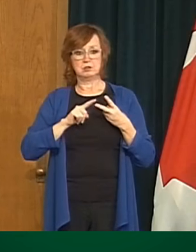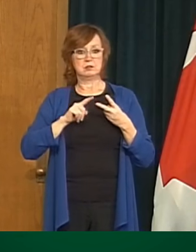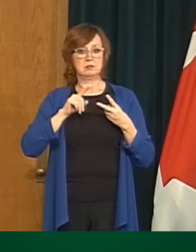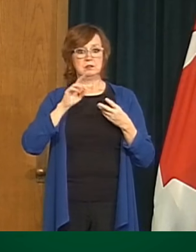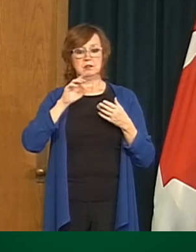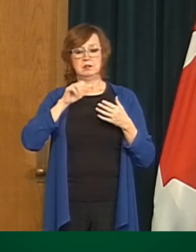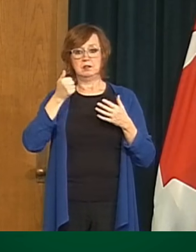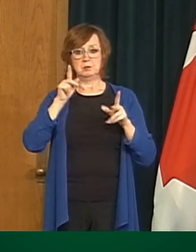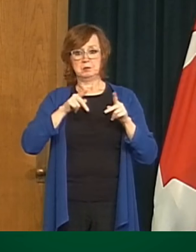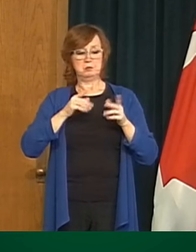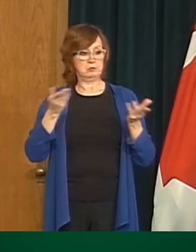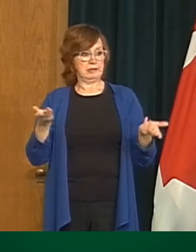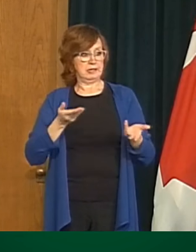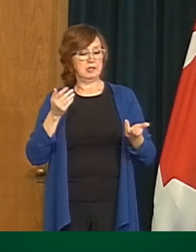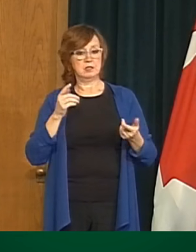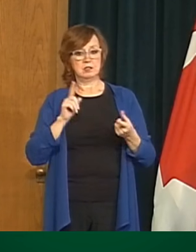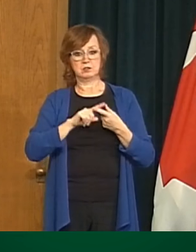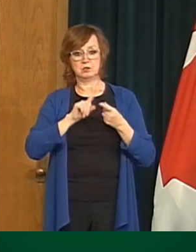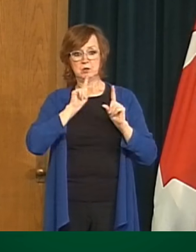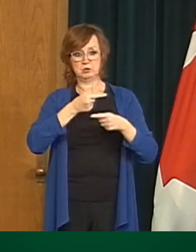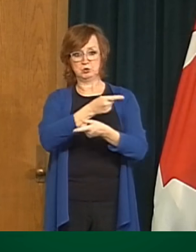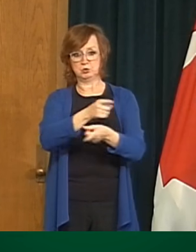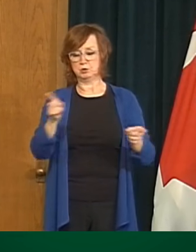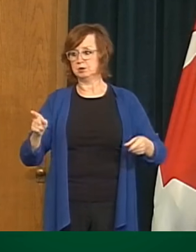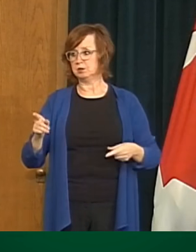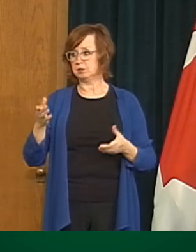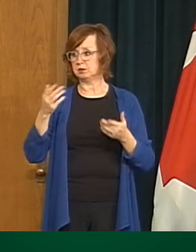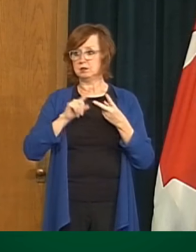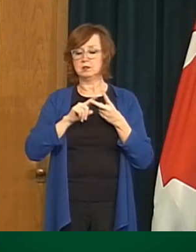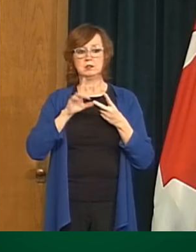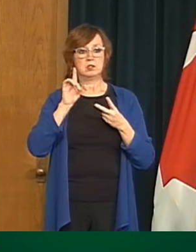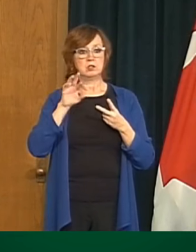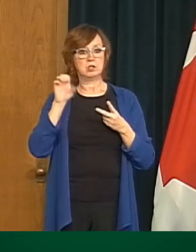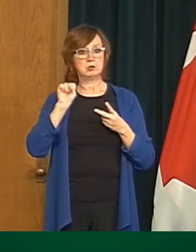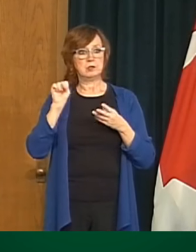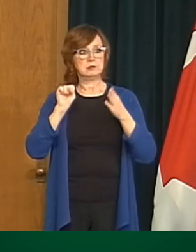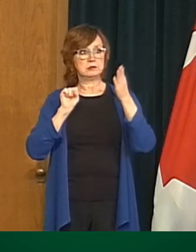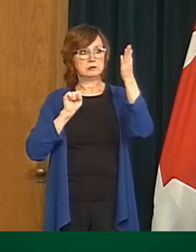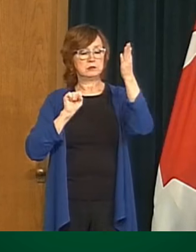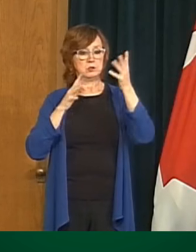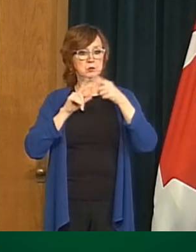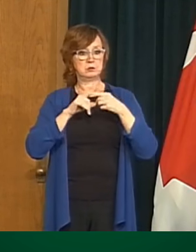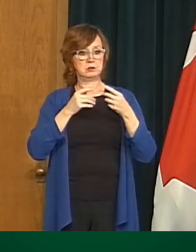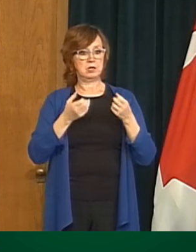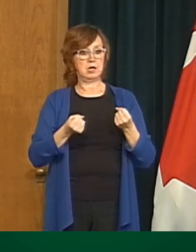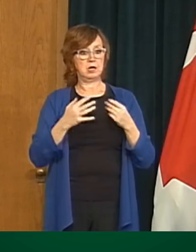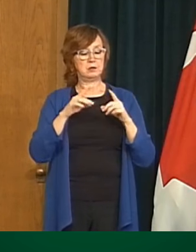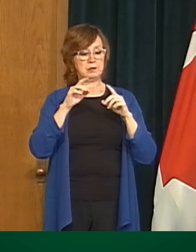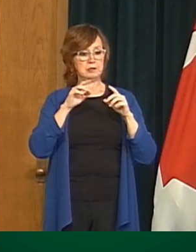this. Dr. Shahab, do you have a comment on the number of tests in the Loche?